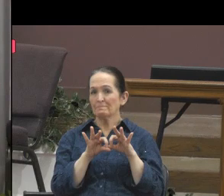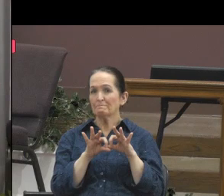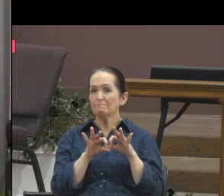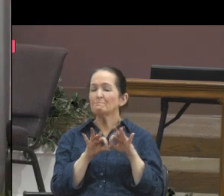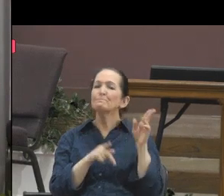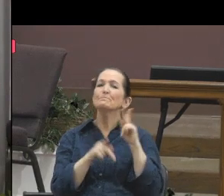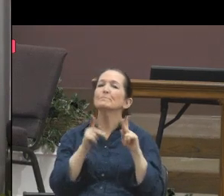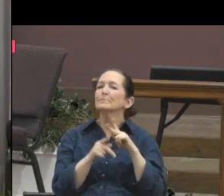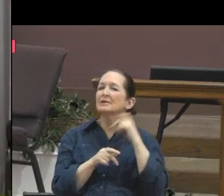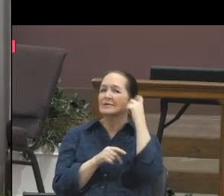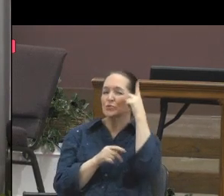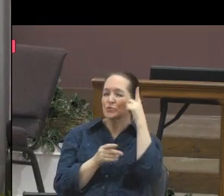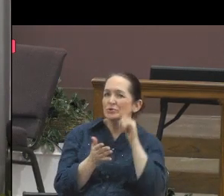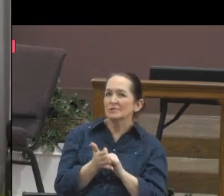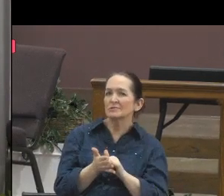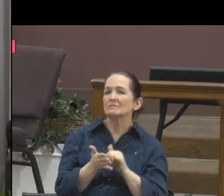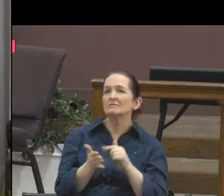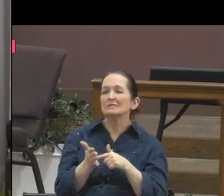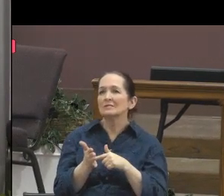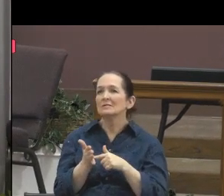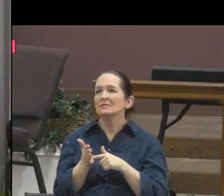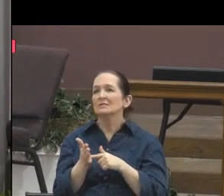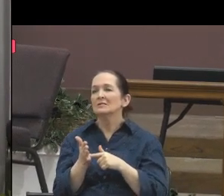But folks, please hear this.